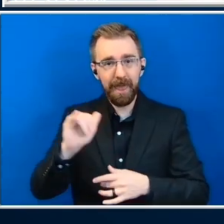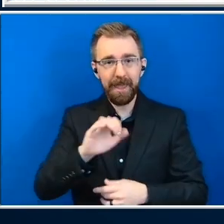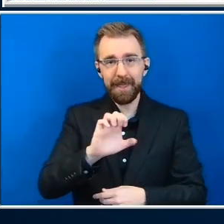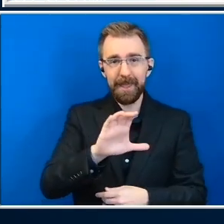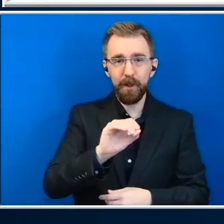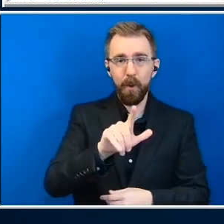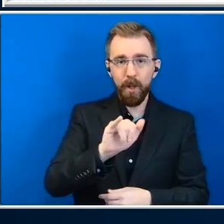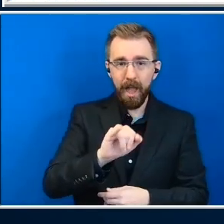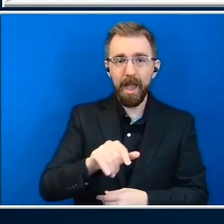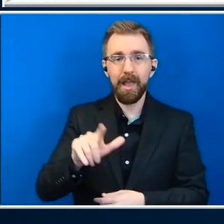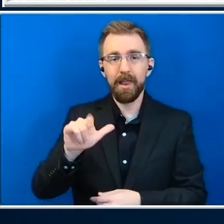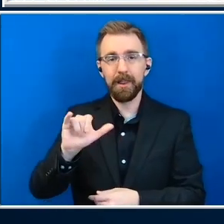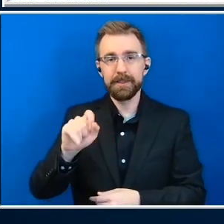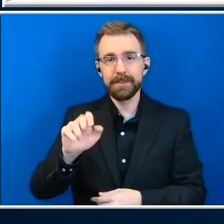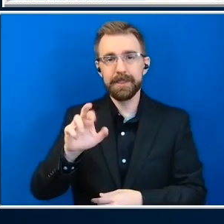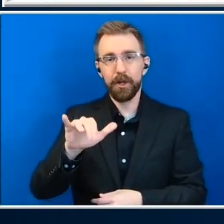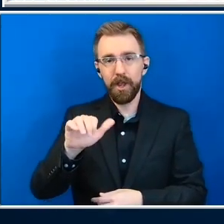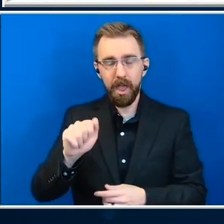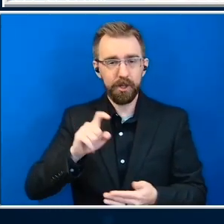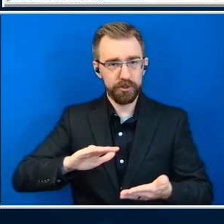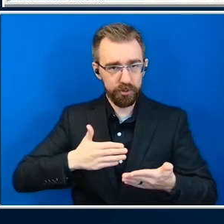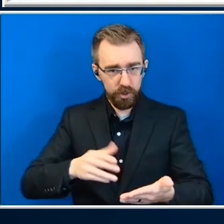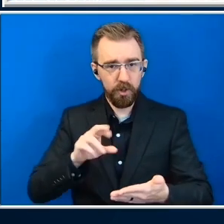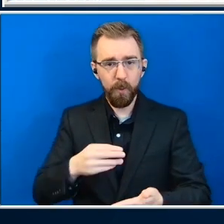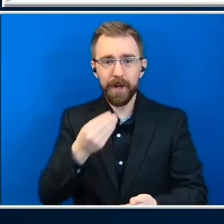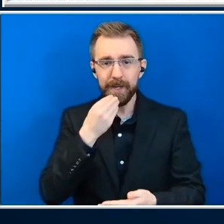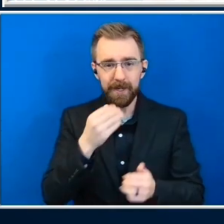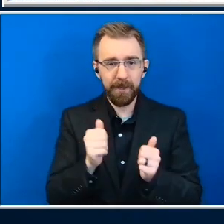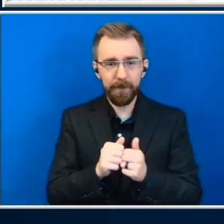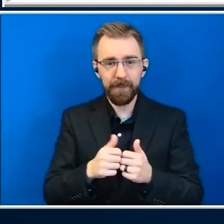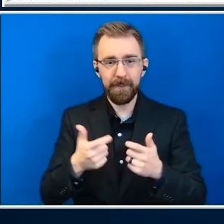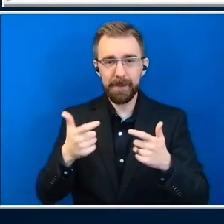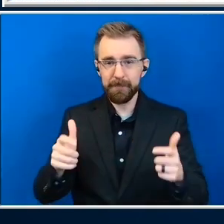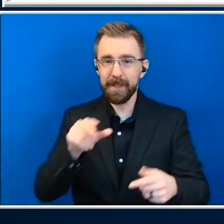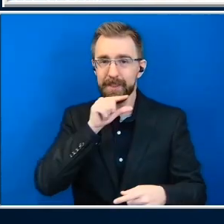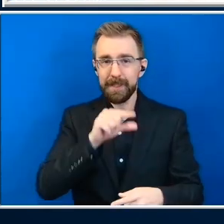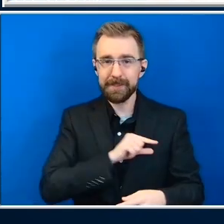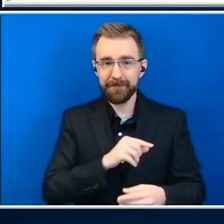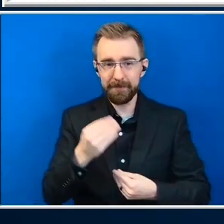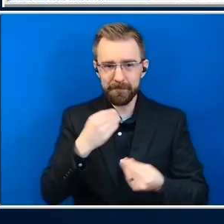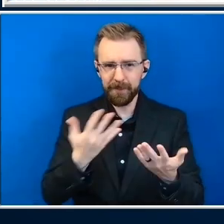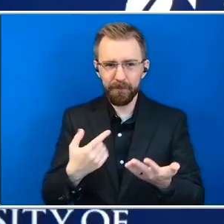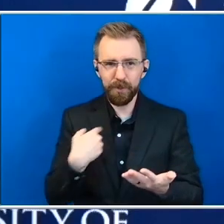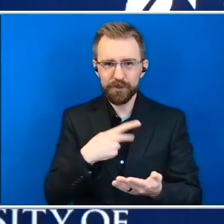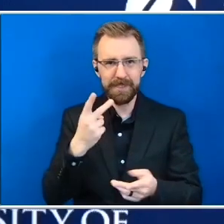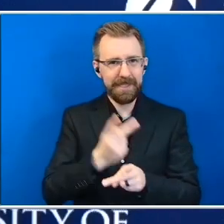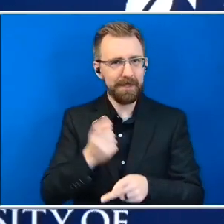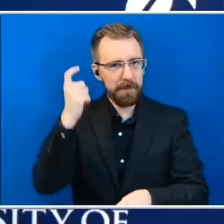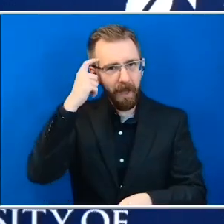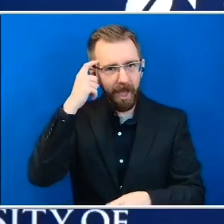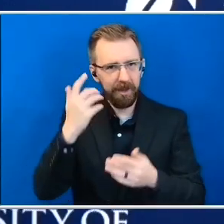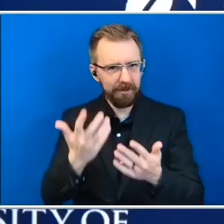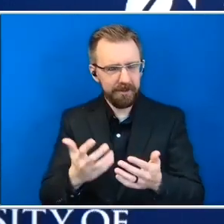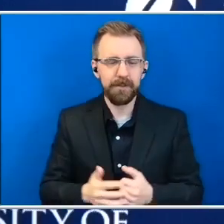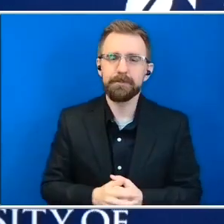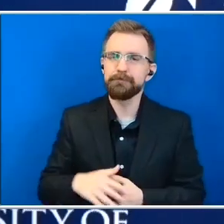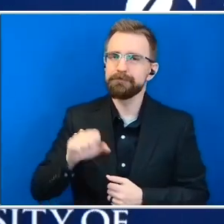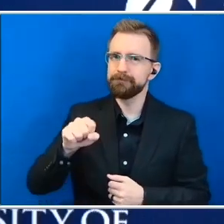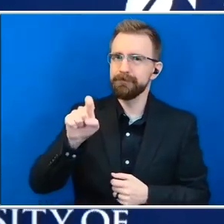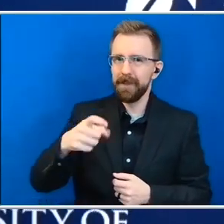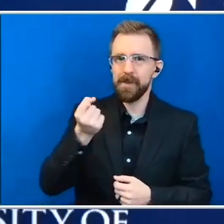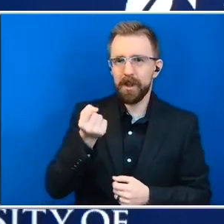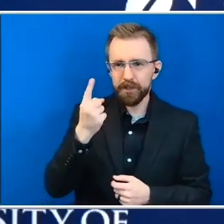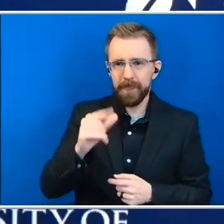people should be cooking or eating with big Thanksgiving meals? What do we need to keep in mind about that? Yeah, I think we have to understand that